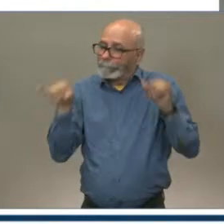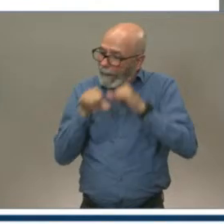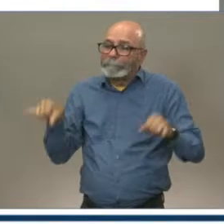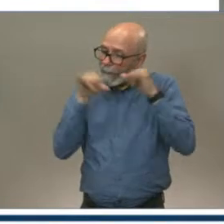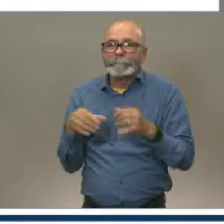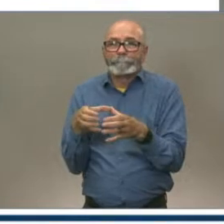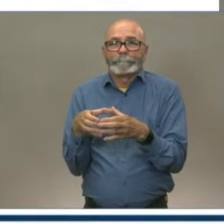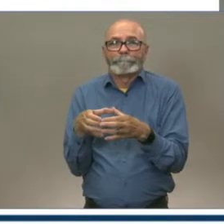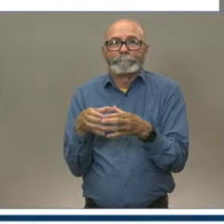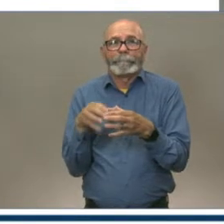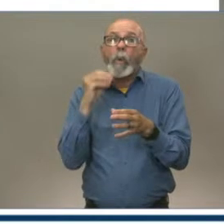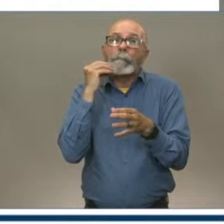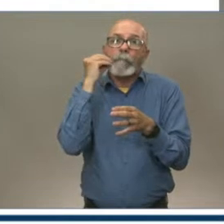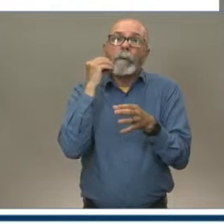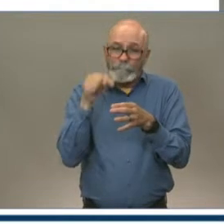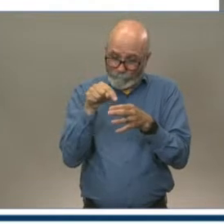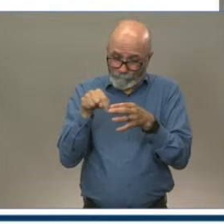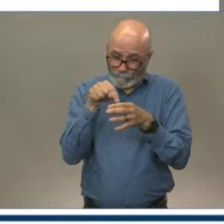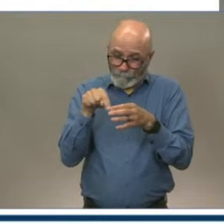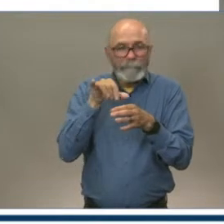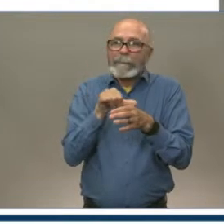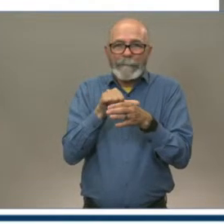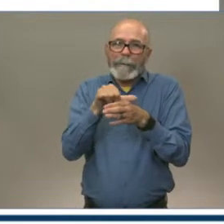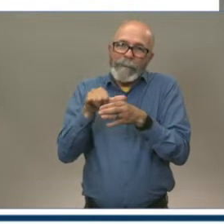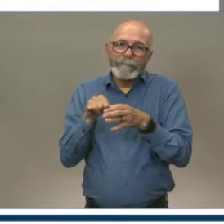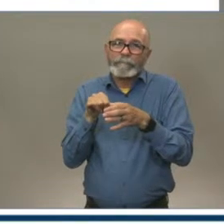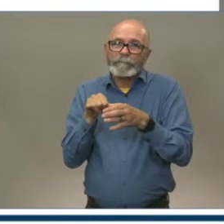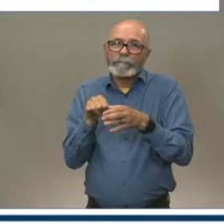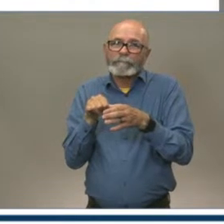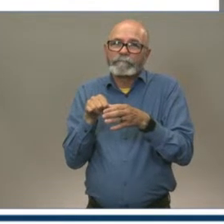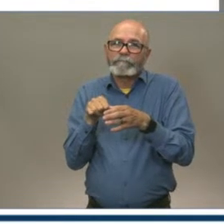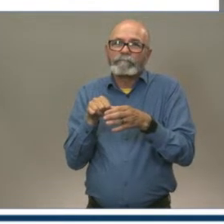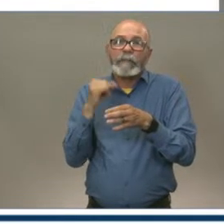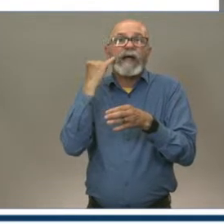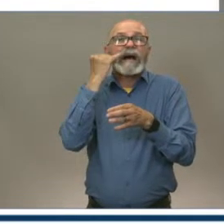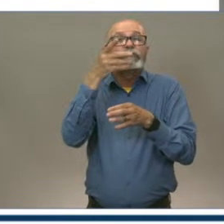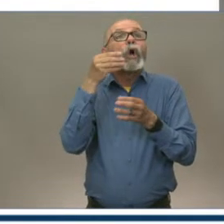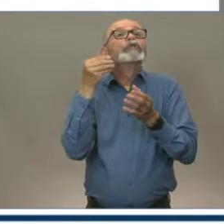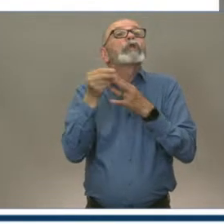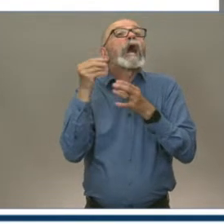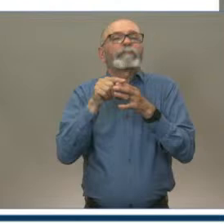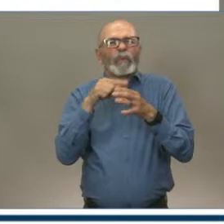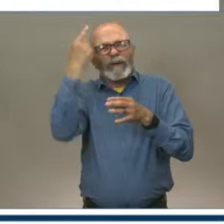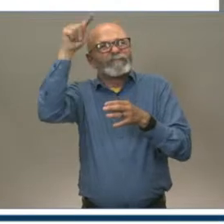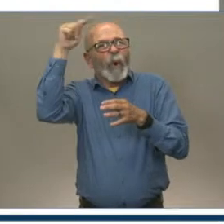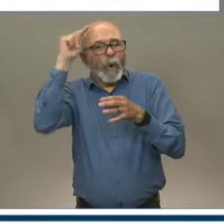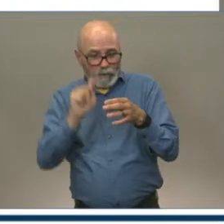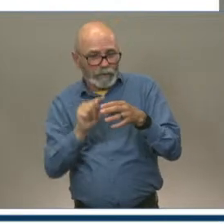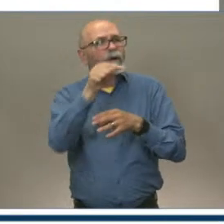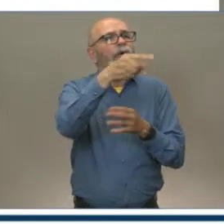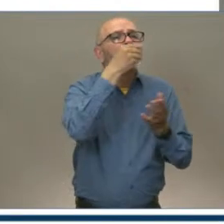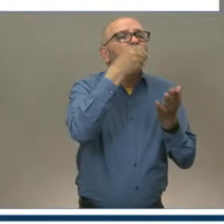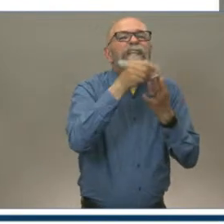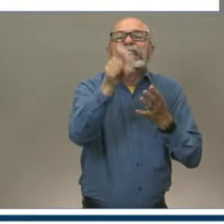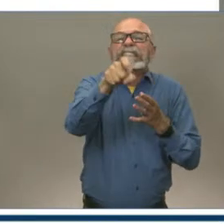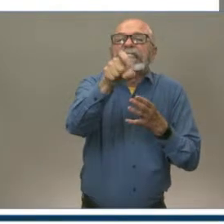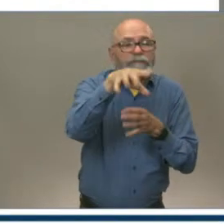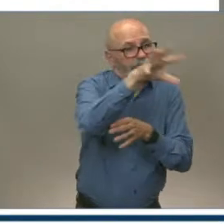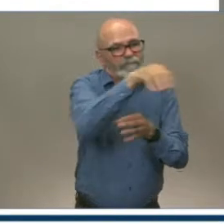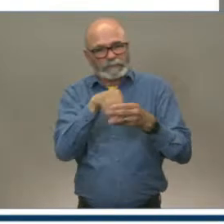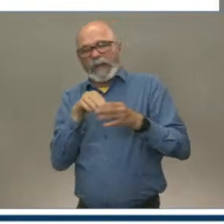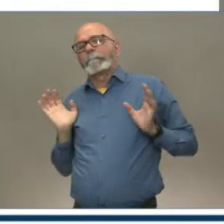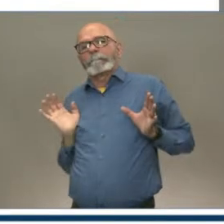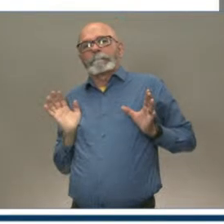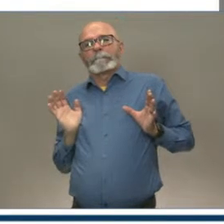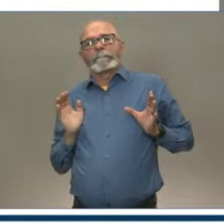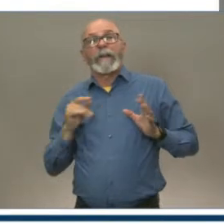home. It should only be essential shopping only, and minimize your trips and consider designating one person in your